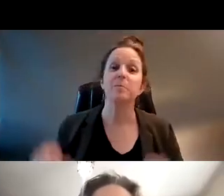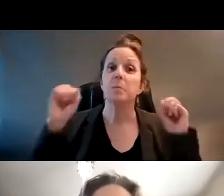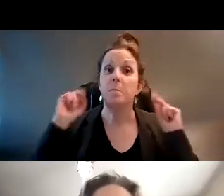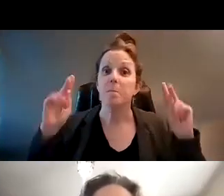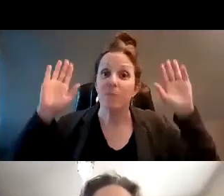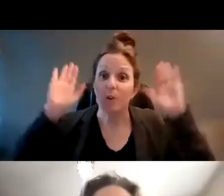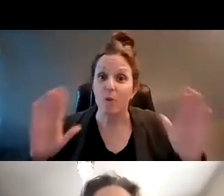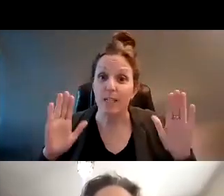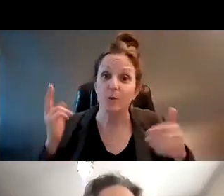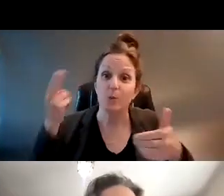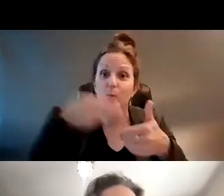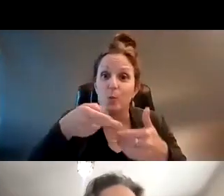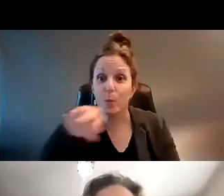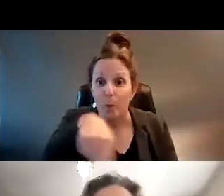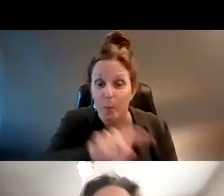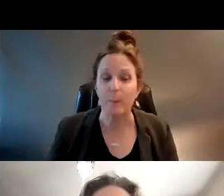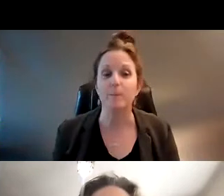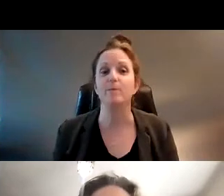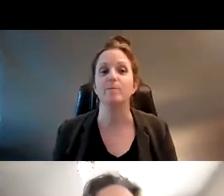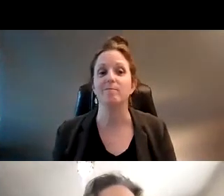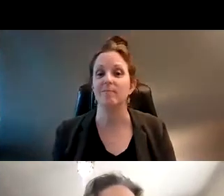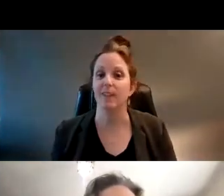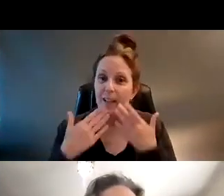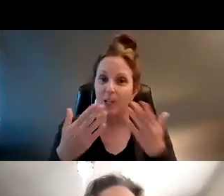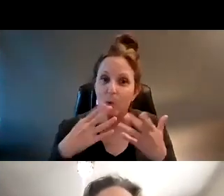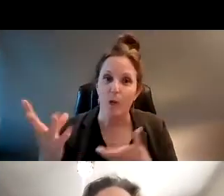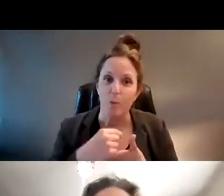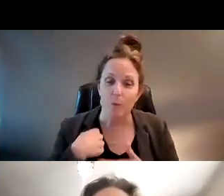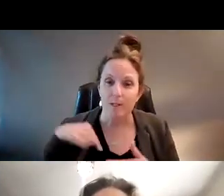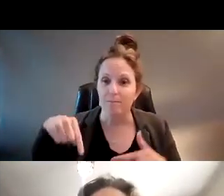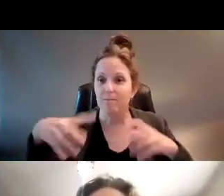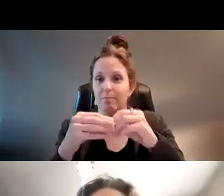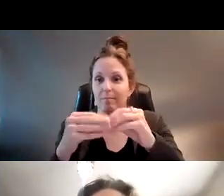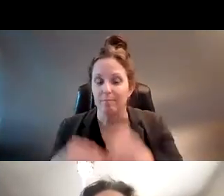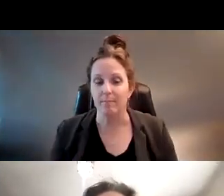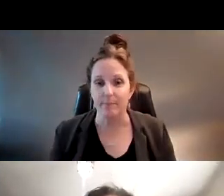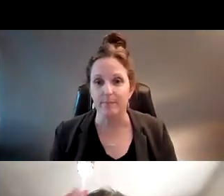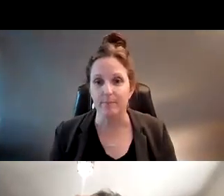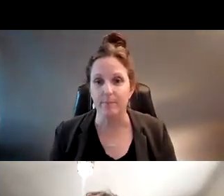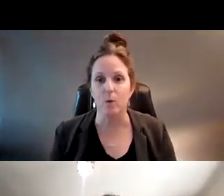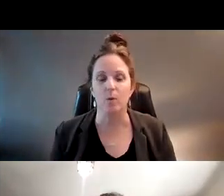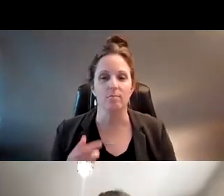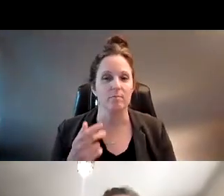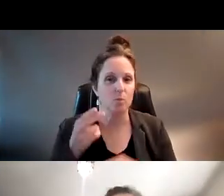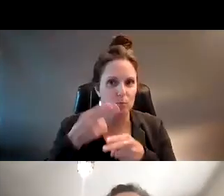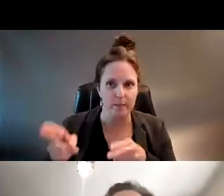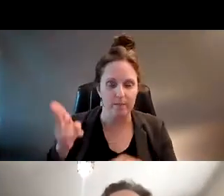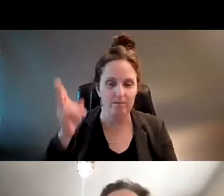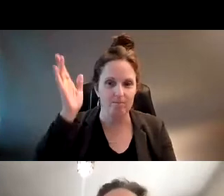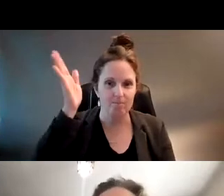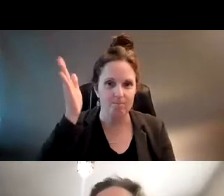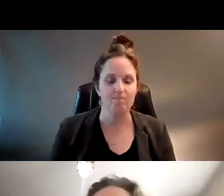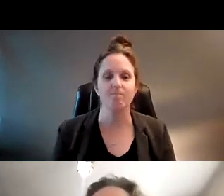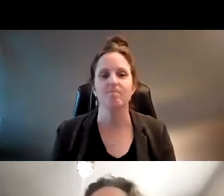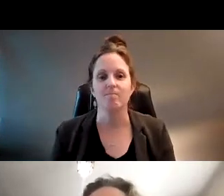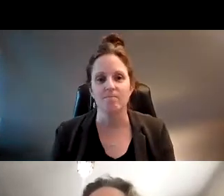and, and be included in this great conference. So I'm just going to speak very briefly along